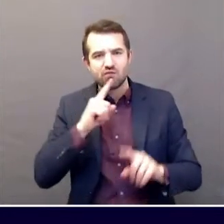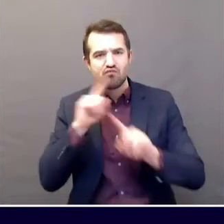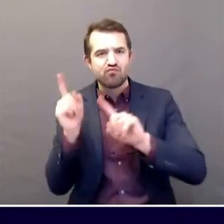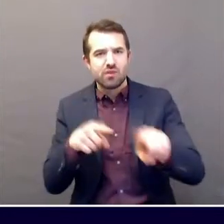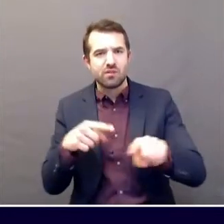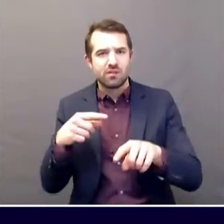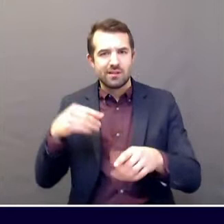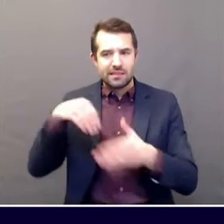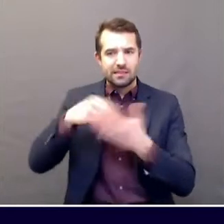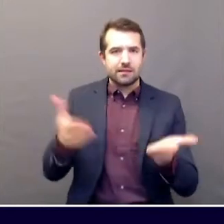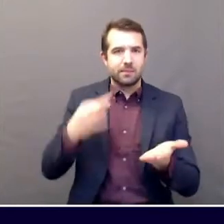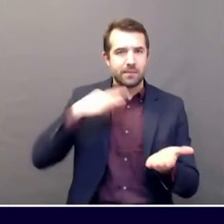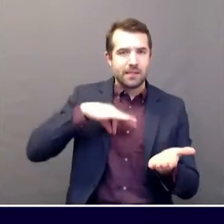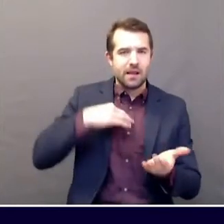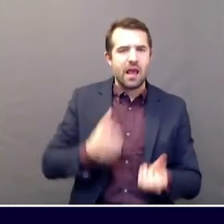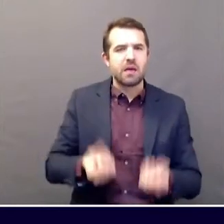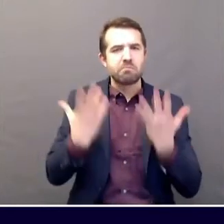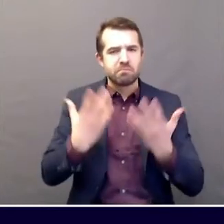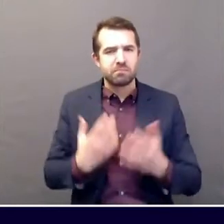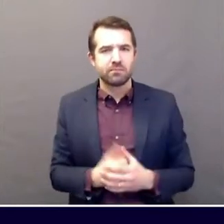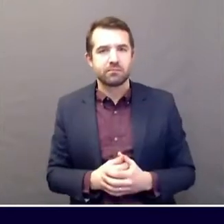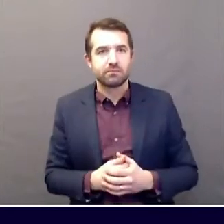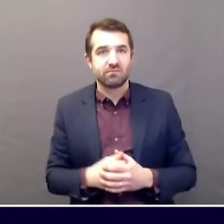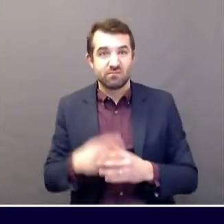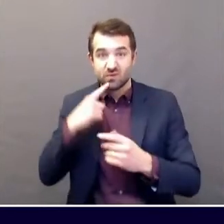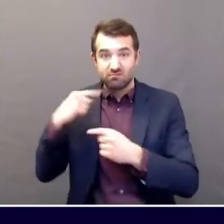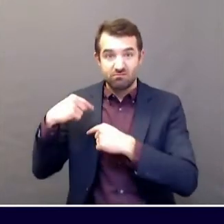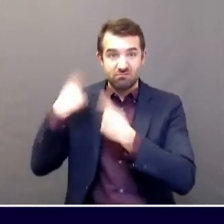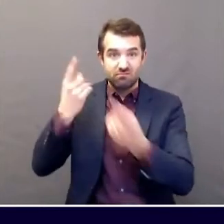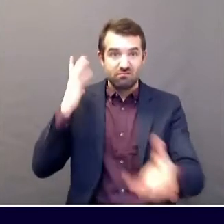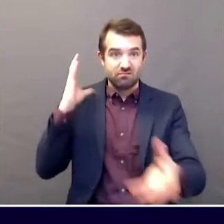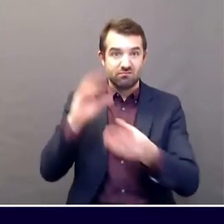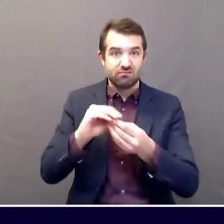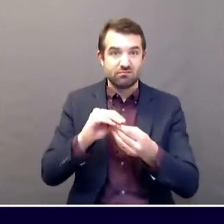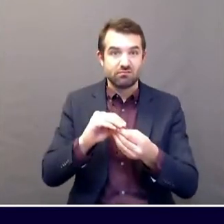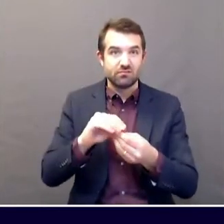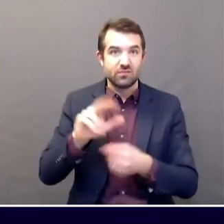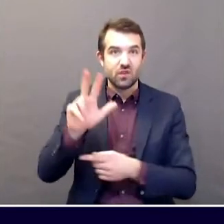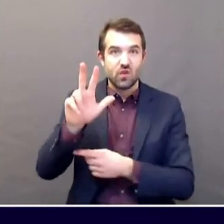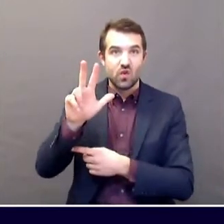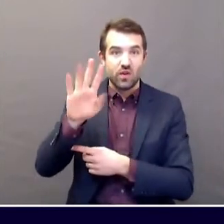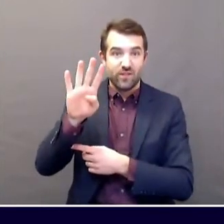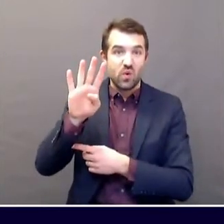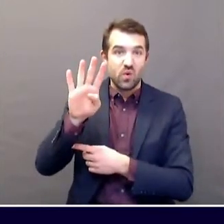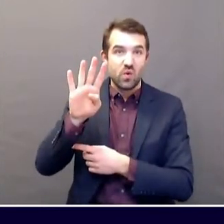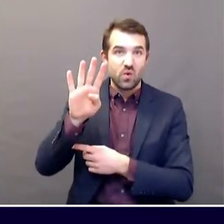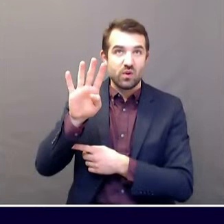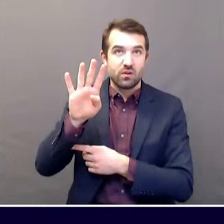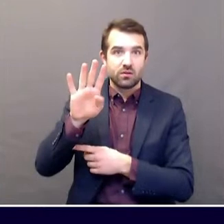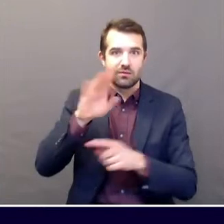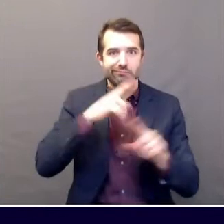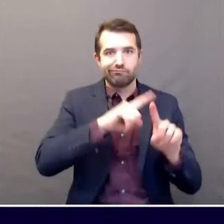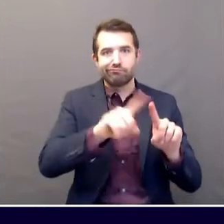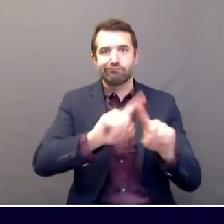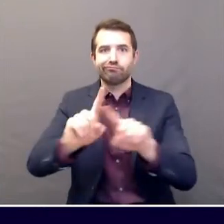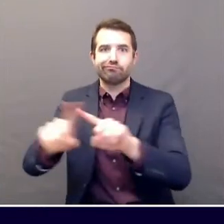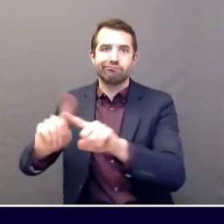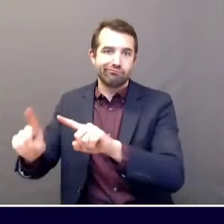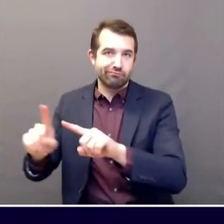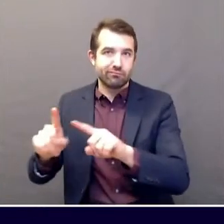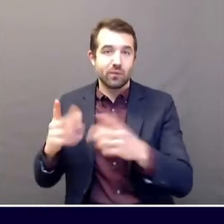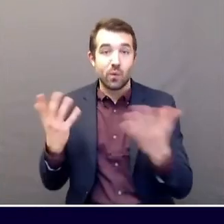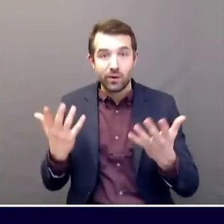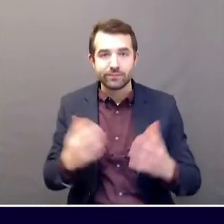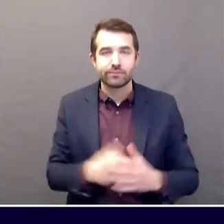days ago, about 34 total reactions of all types, whether that's a little bit of pain at the site of